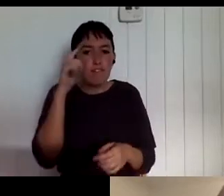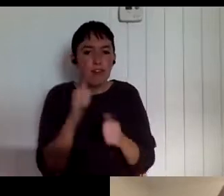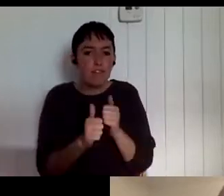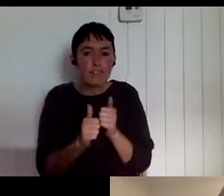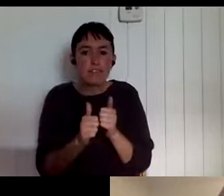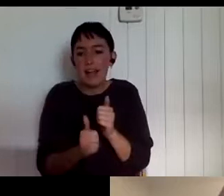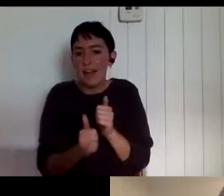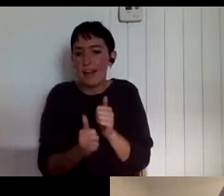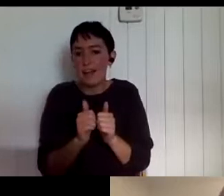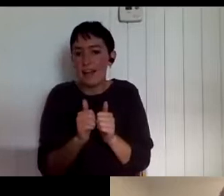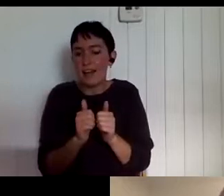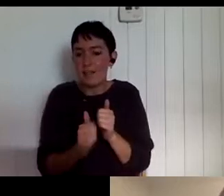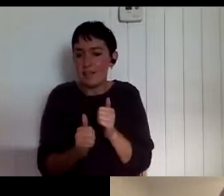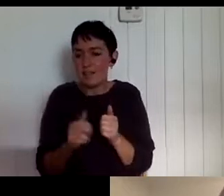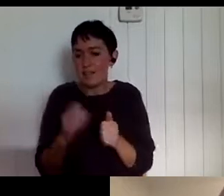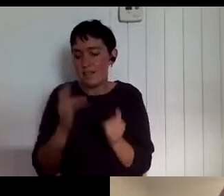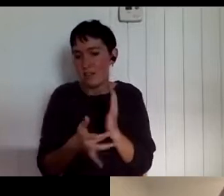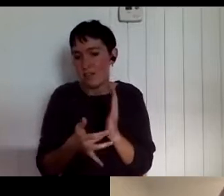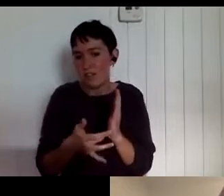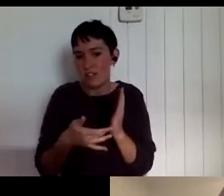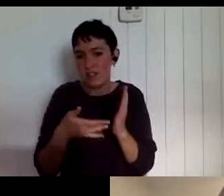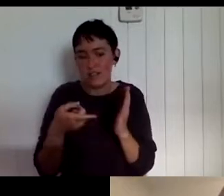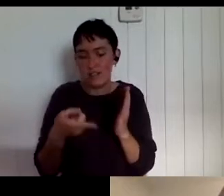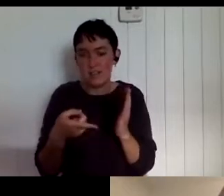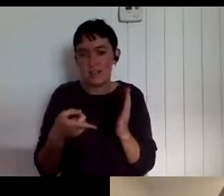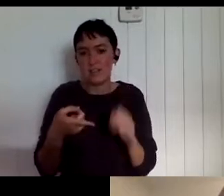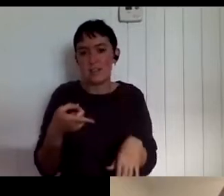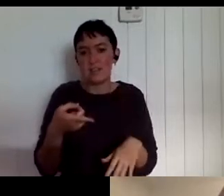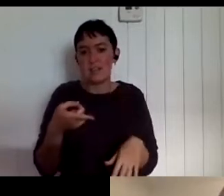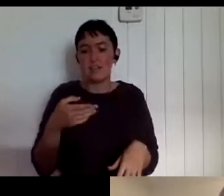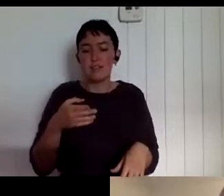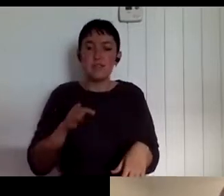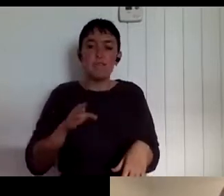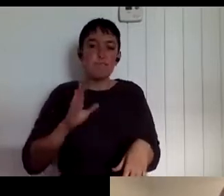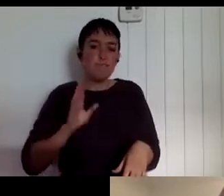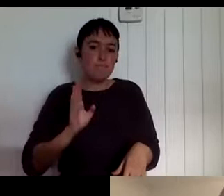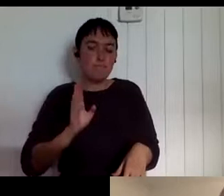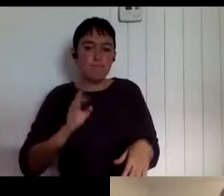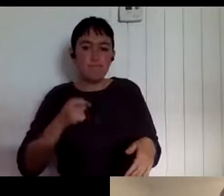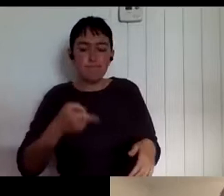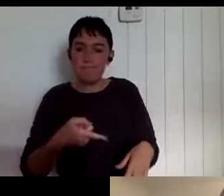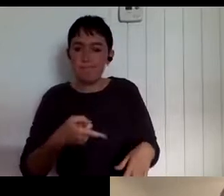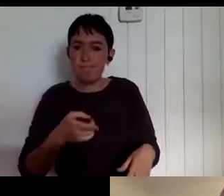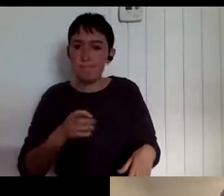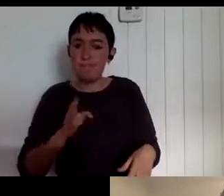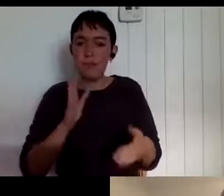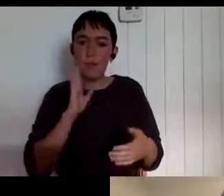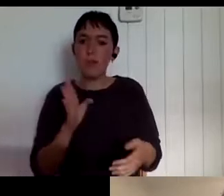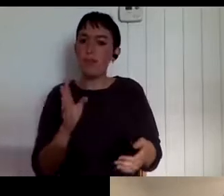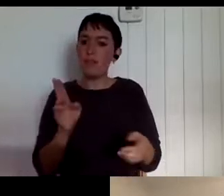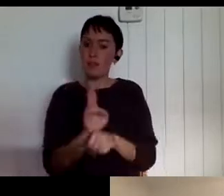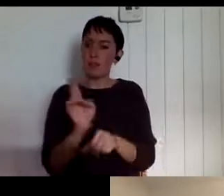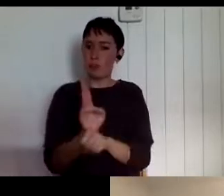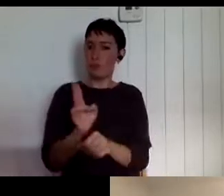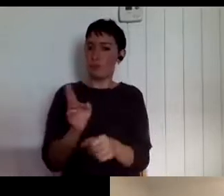exists, there's probably a use case to what you're going to use, whether it be here, now, in the future. If you're really